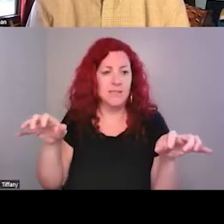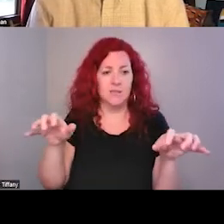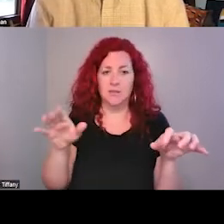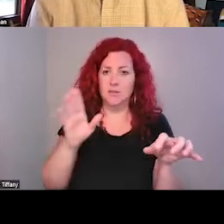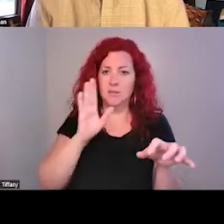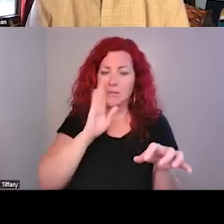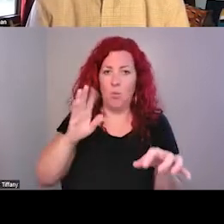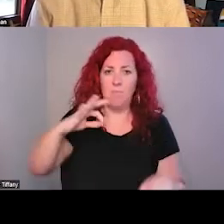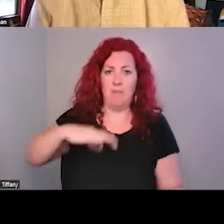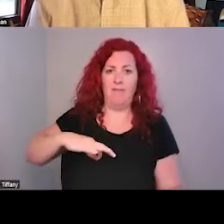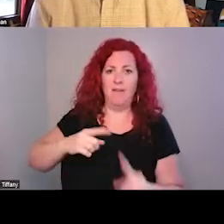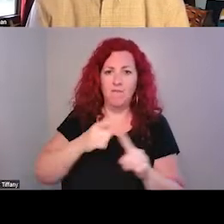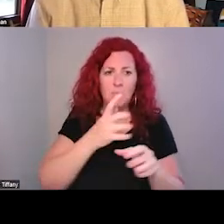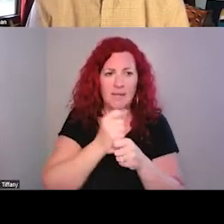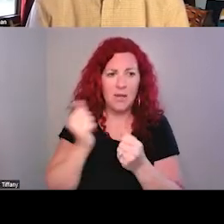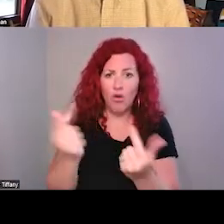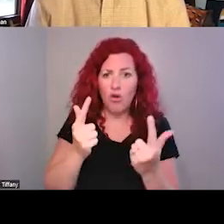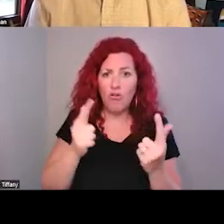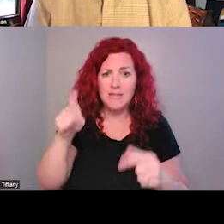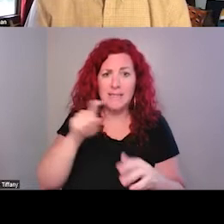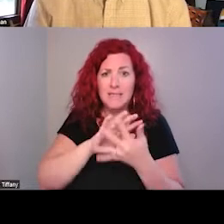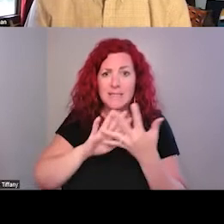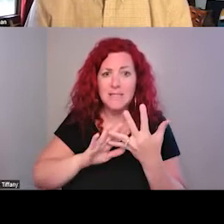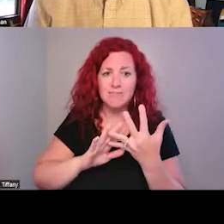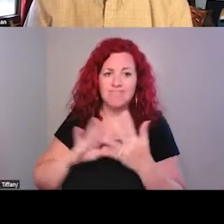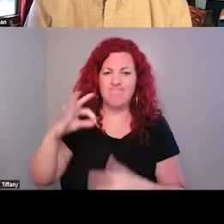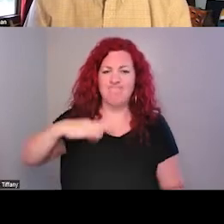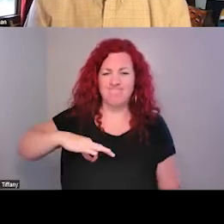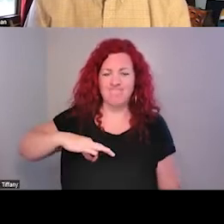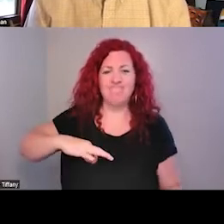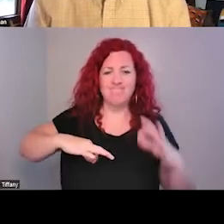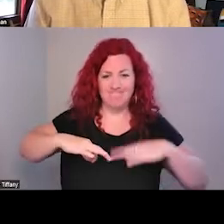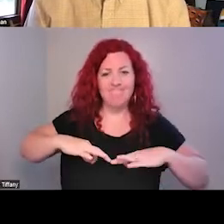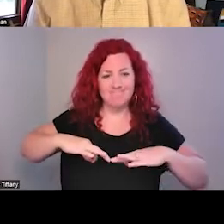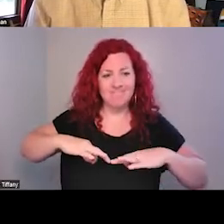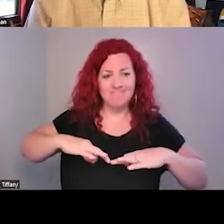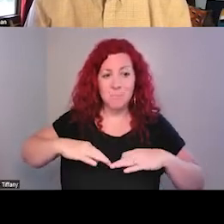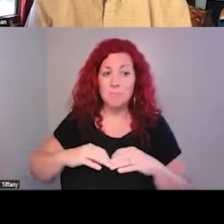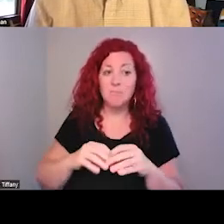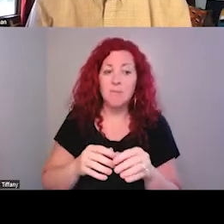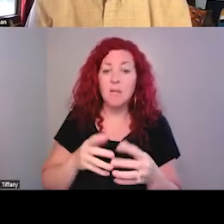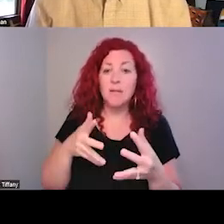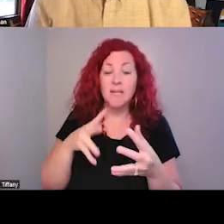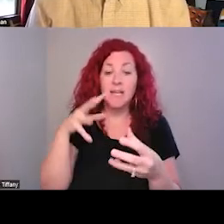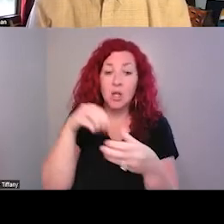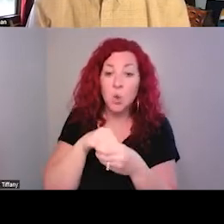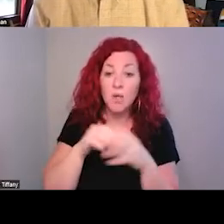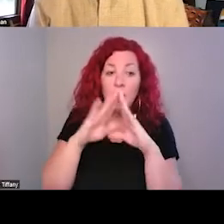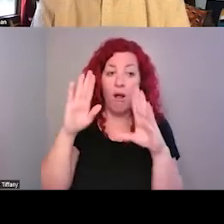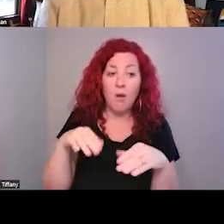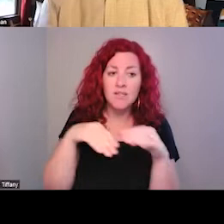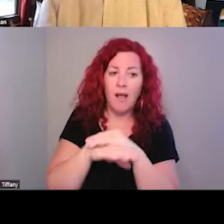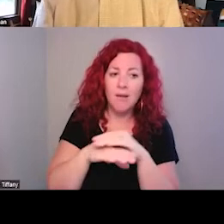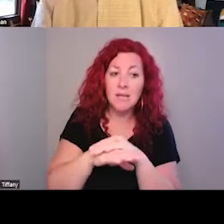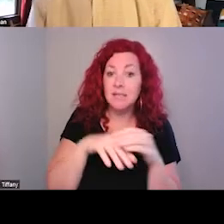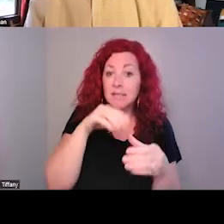receiving facility can be really high yield. And then embedding housing access, either in person or remote, within receiving facilities that